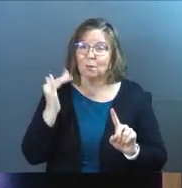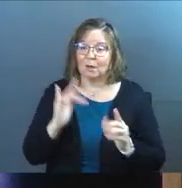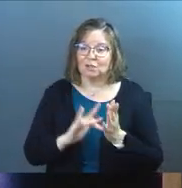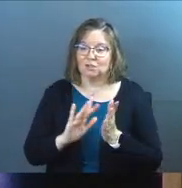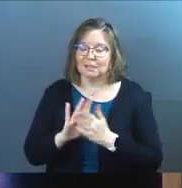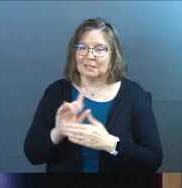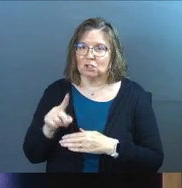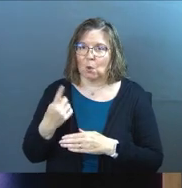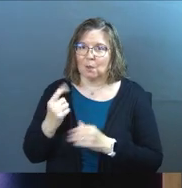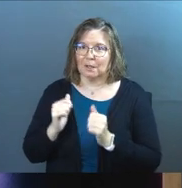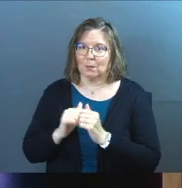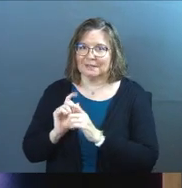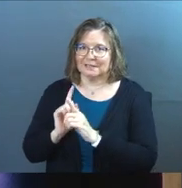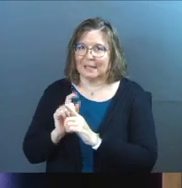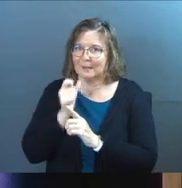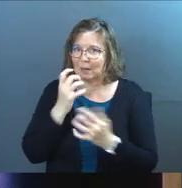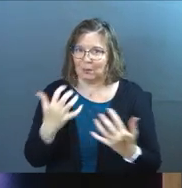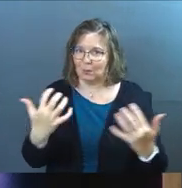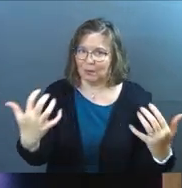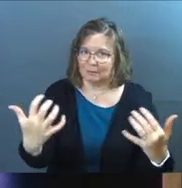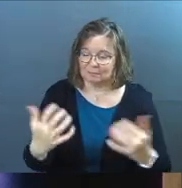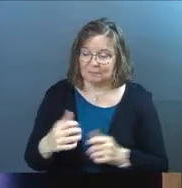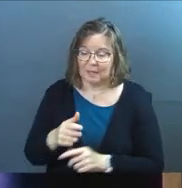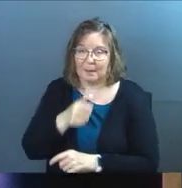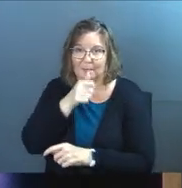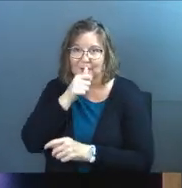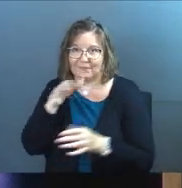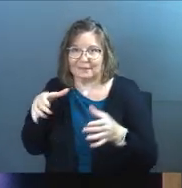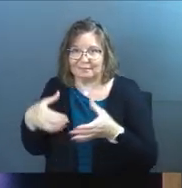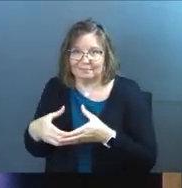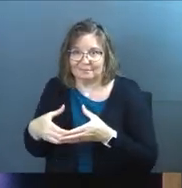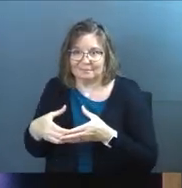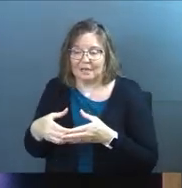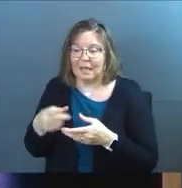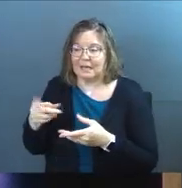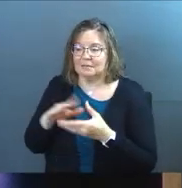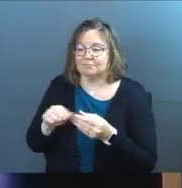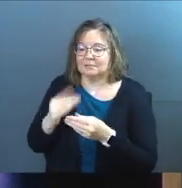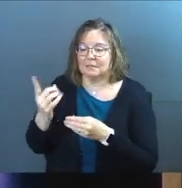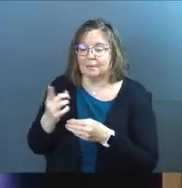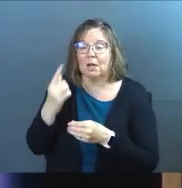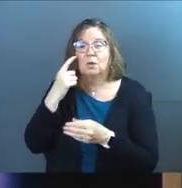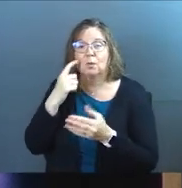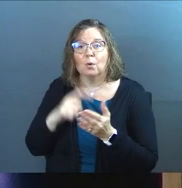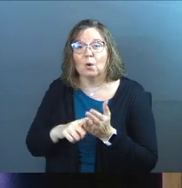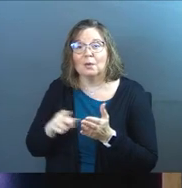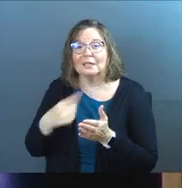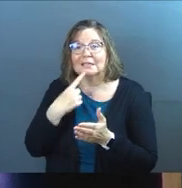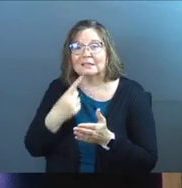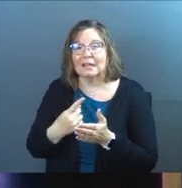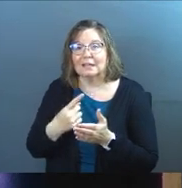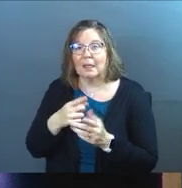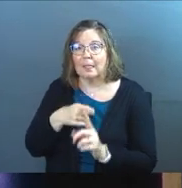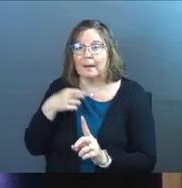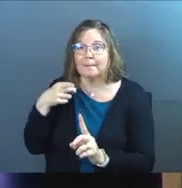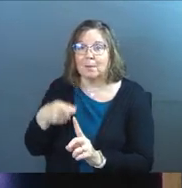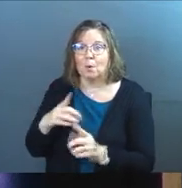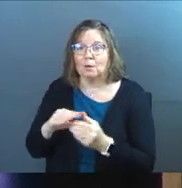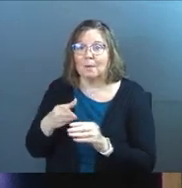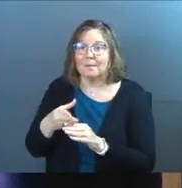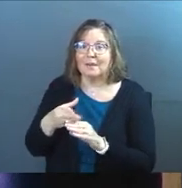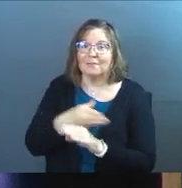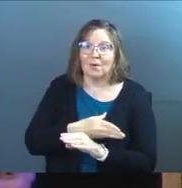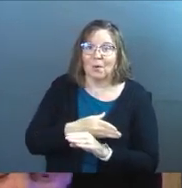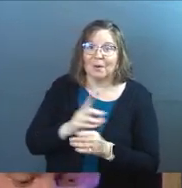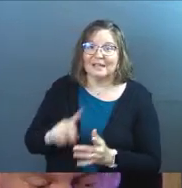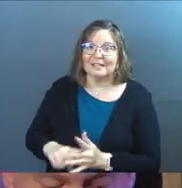Jesus is just with his disciples. They're there privately, and he's just telling them something. And you notice, he tells them the point of the story before